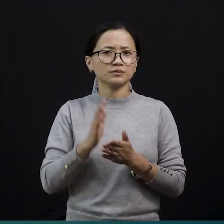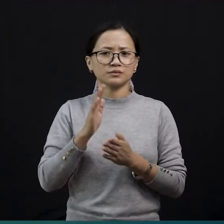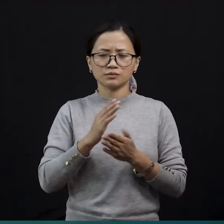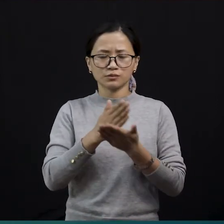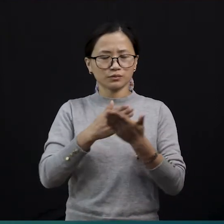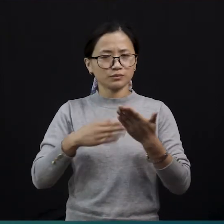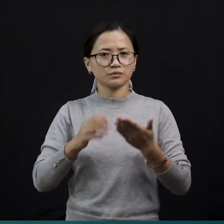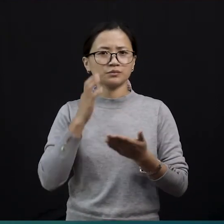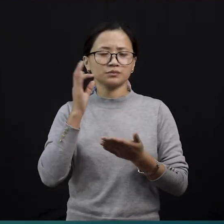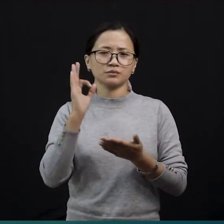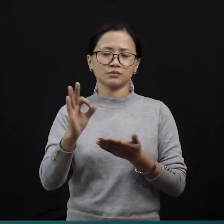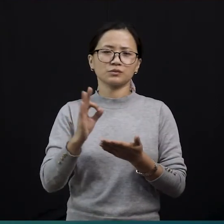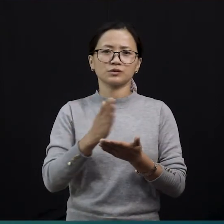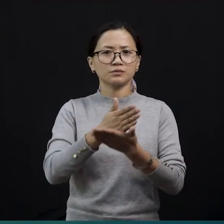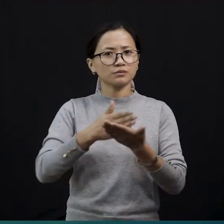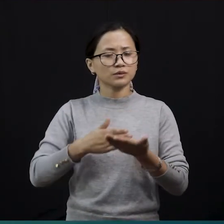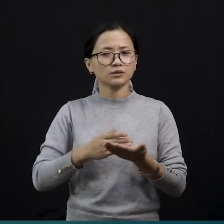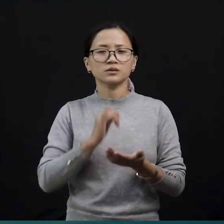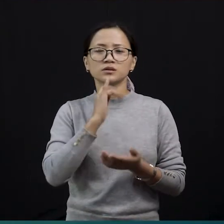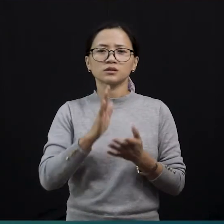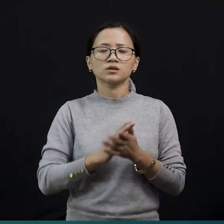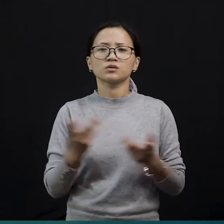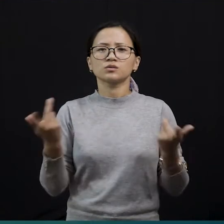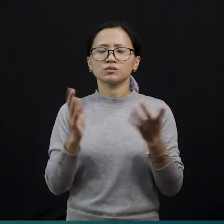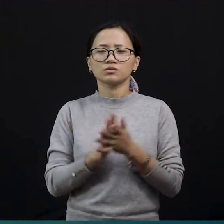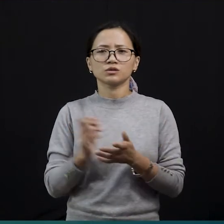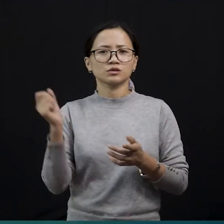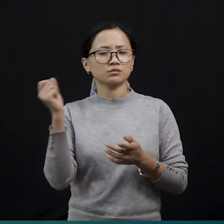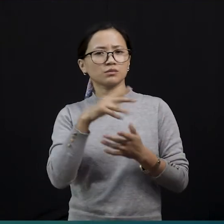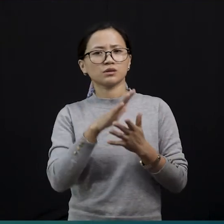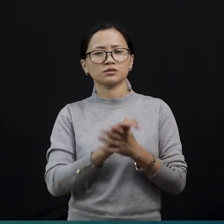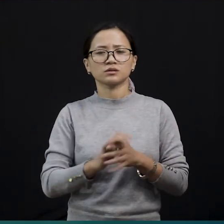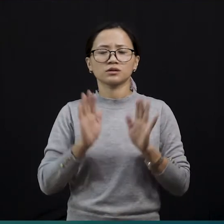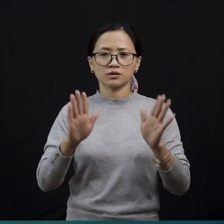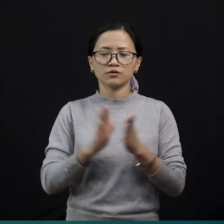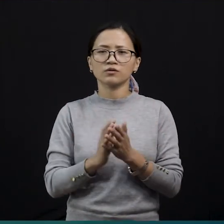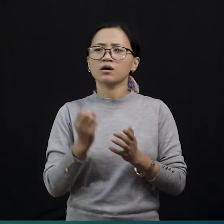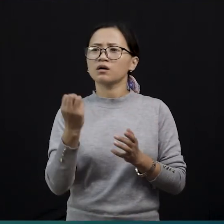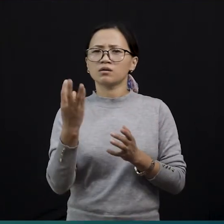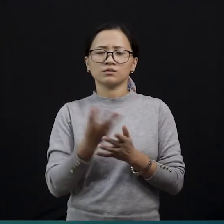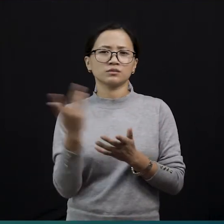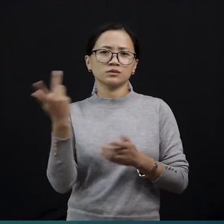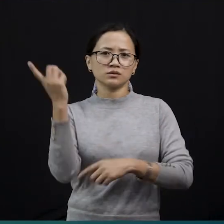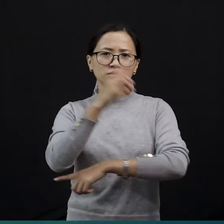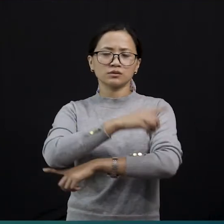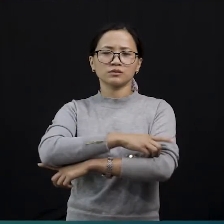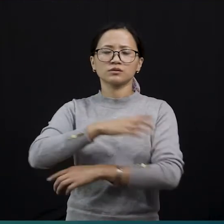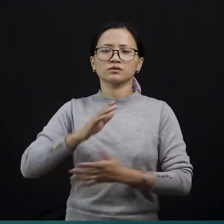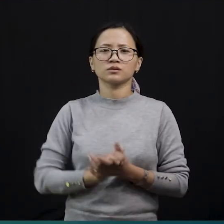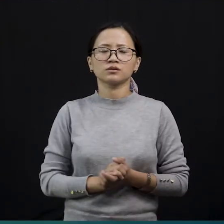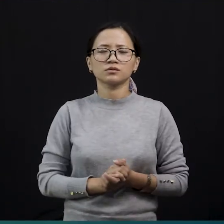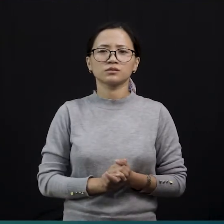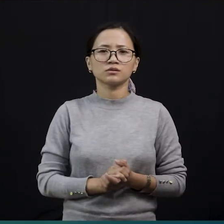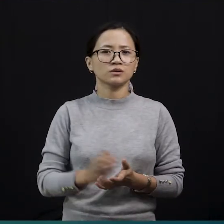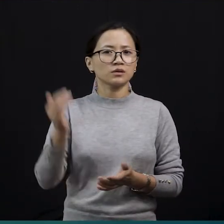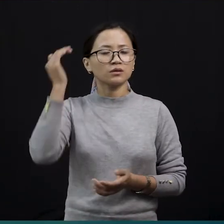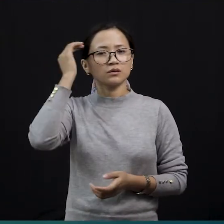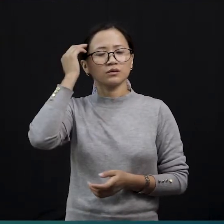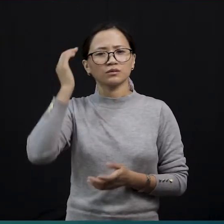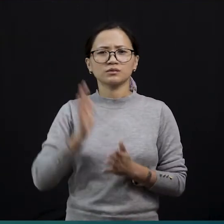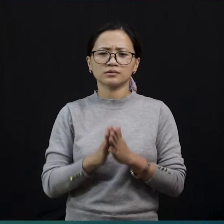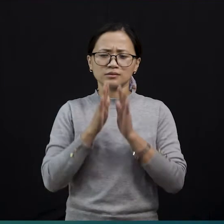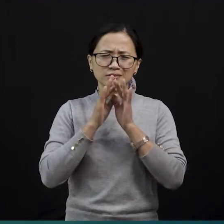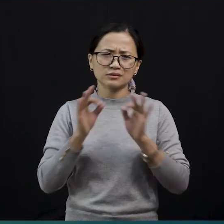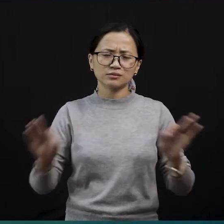part is you have to know which month have how many days, and then for that you have to know a